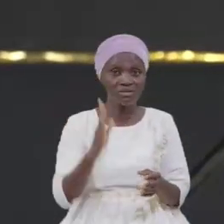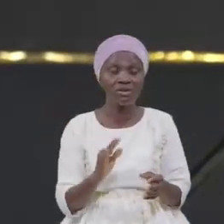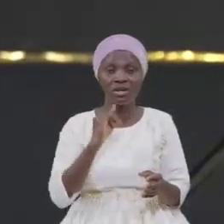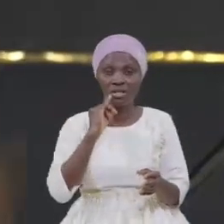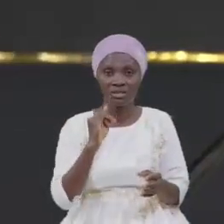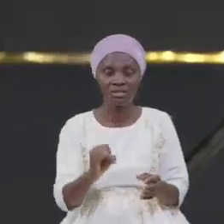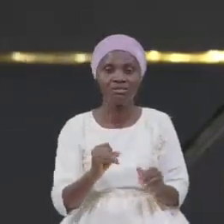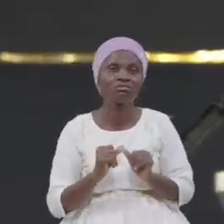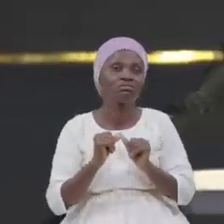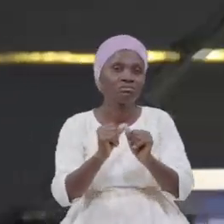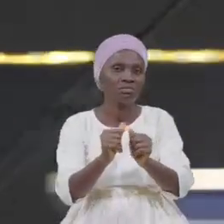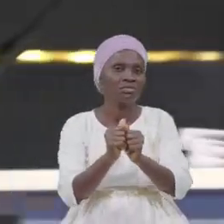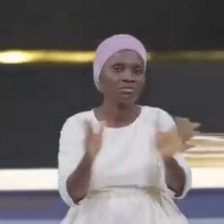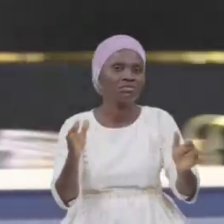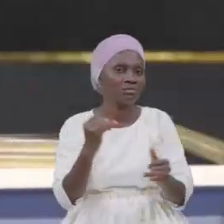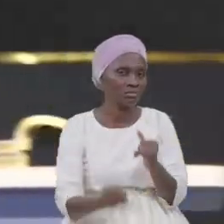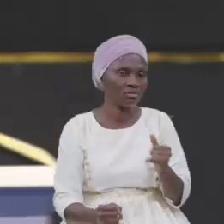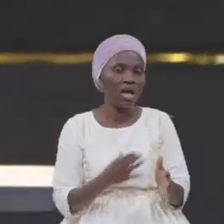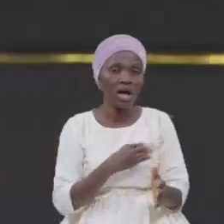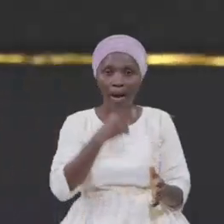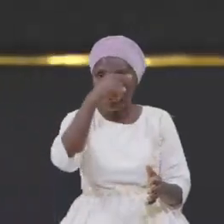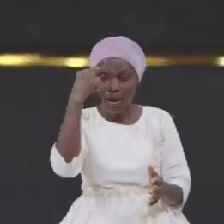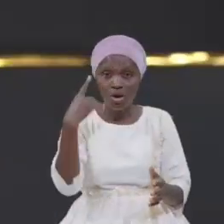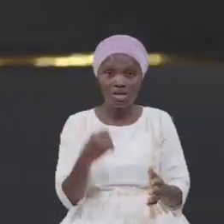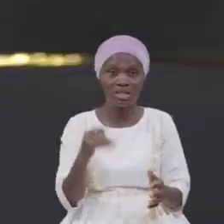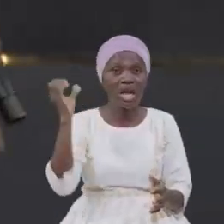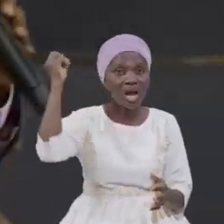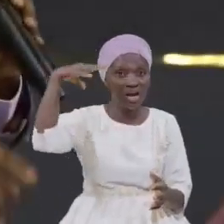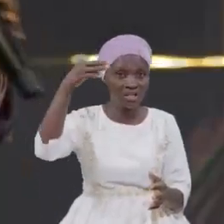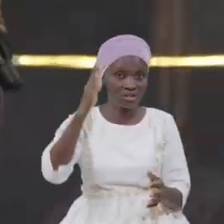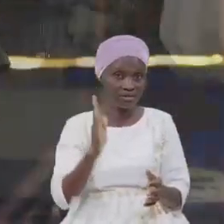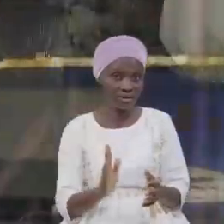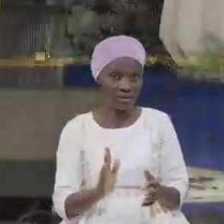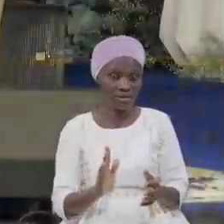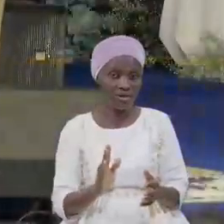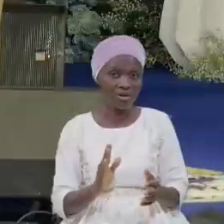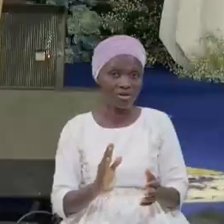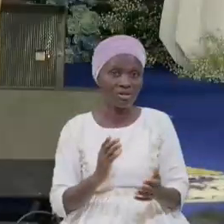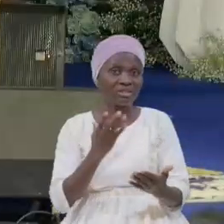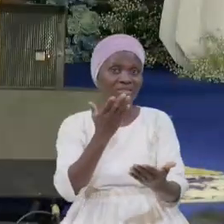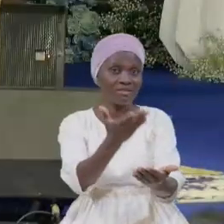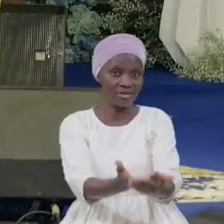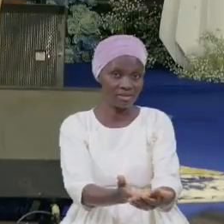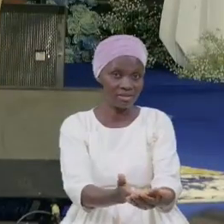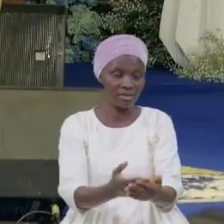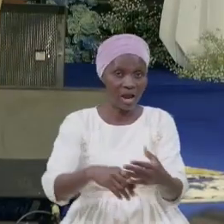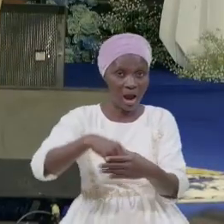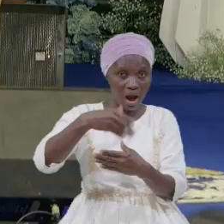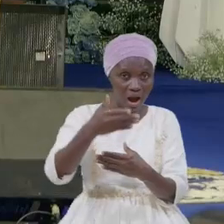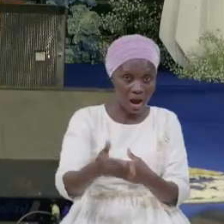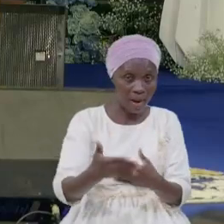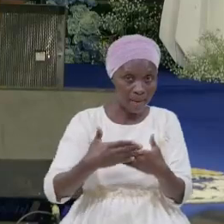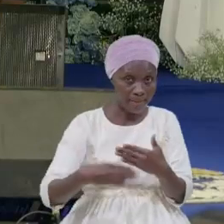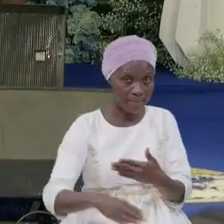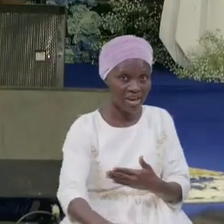infinite. And because the grace of God reaches out beyond what